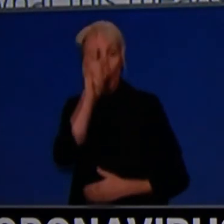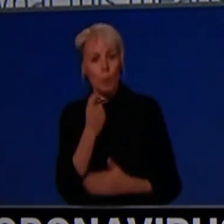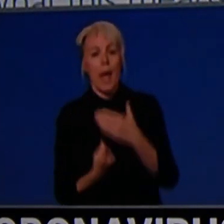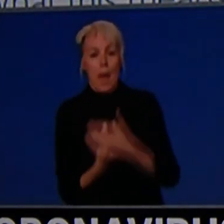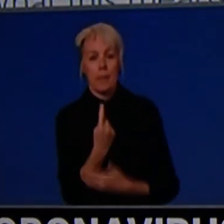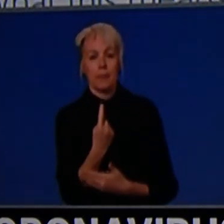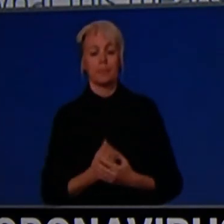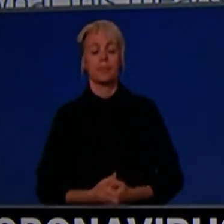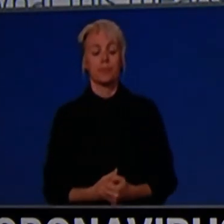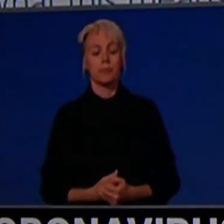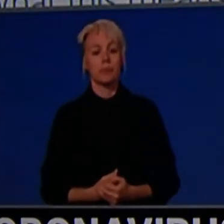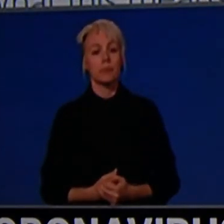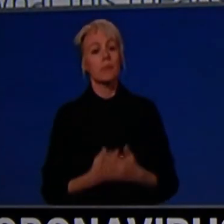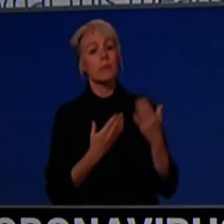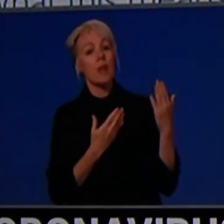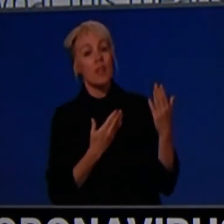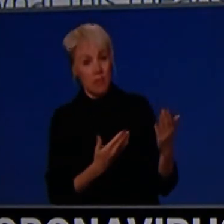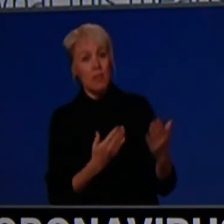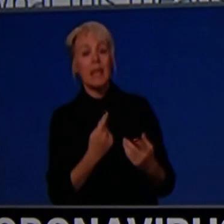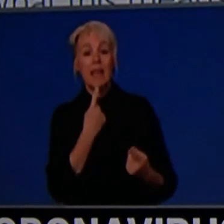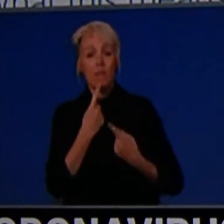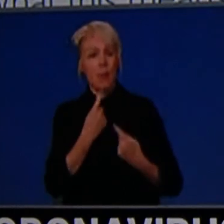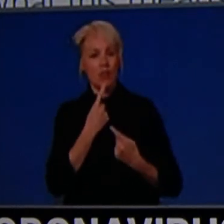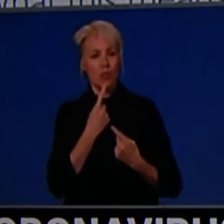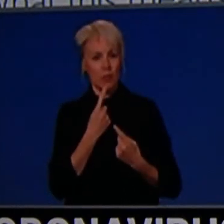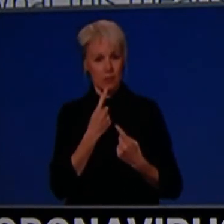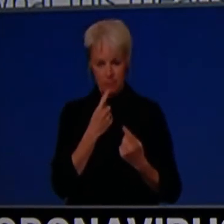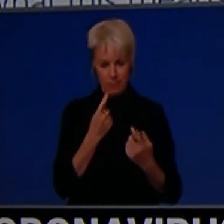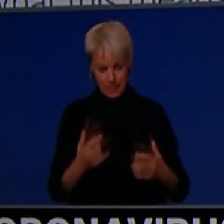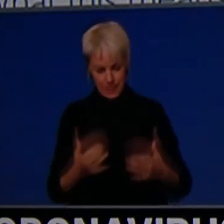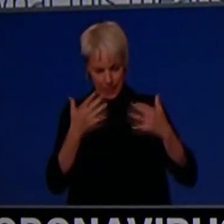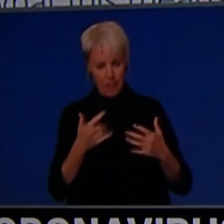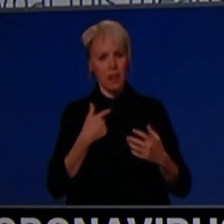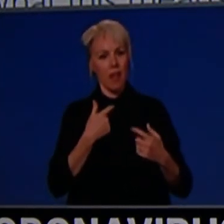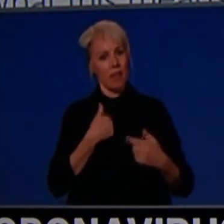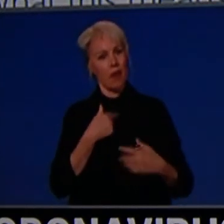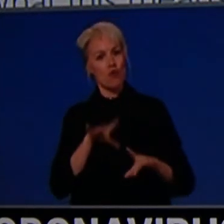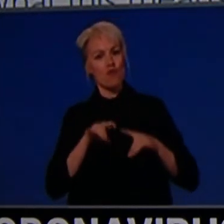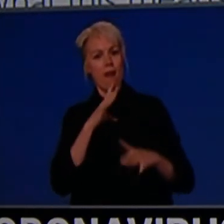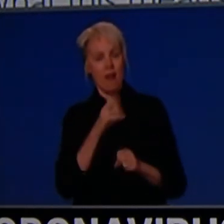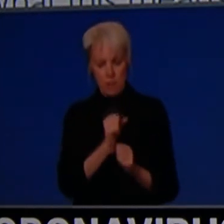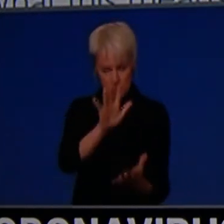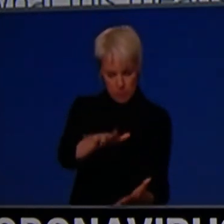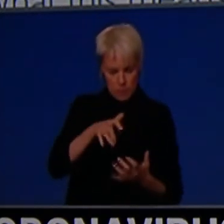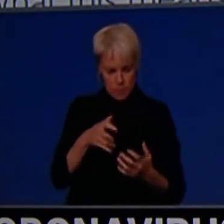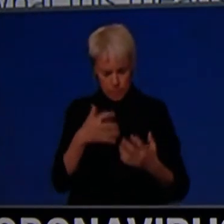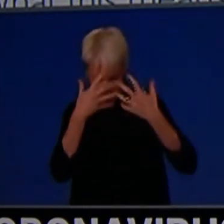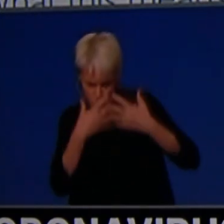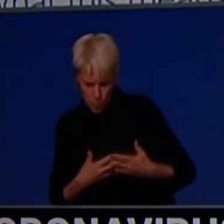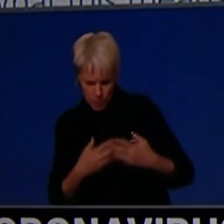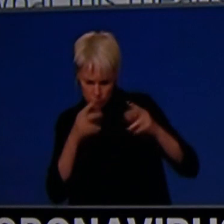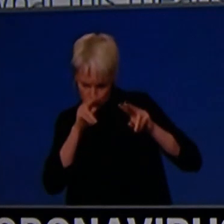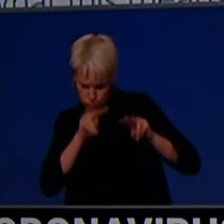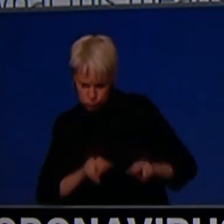of information we're going to use to understand this epidemic as it progresses over the next